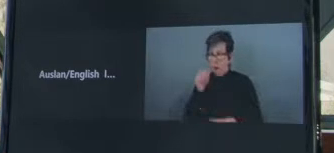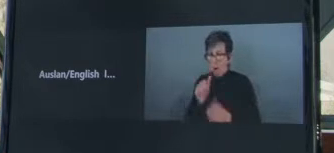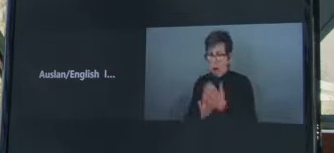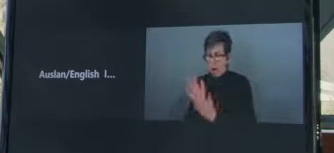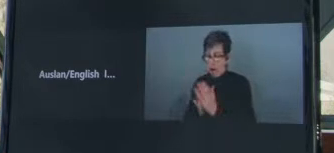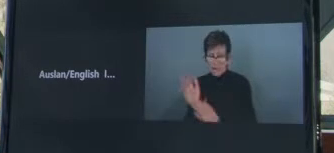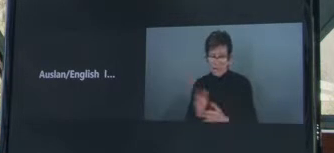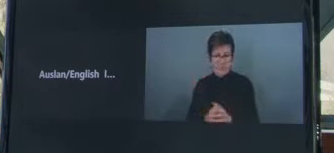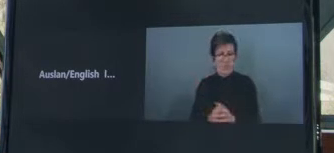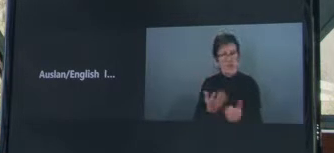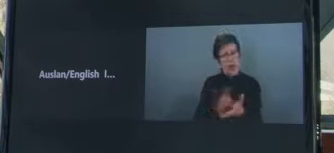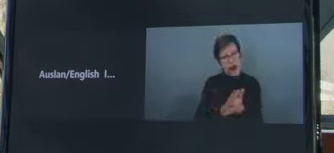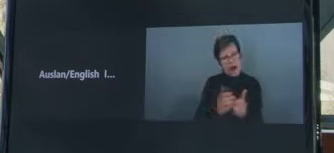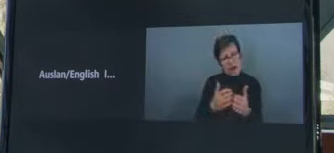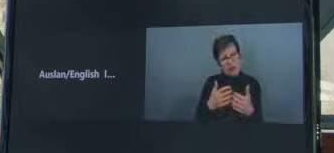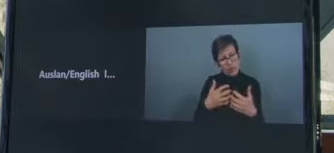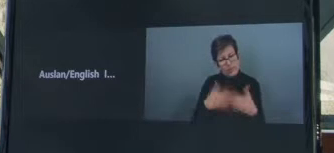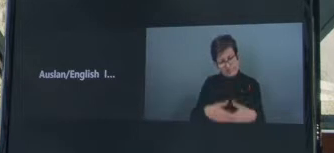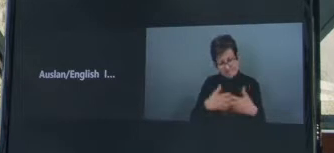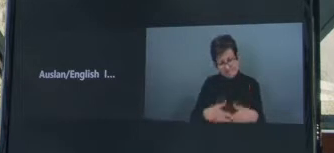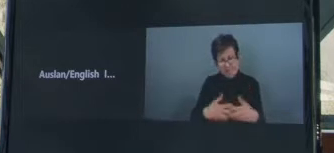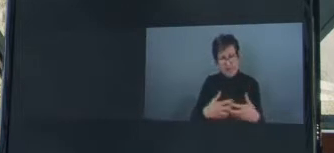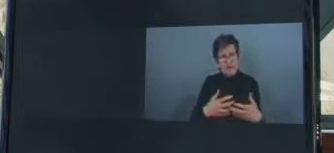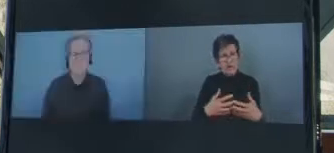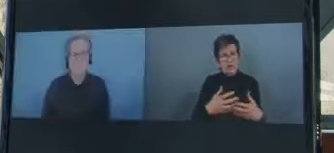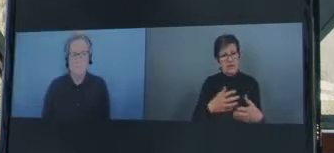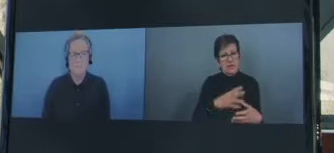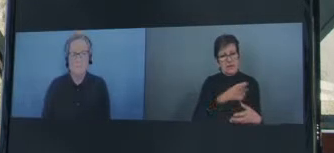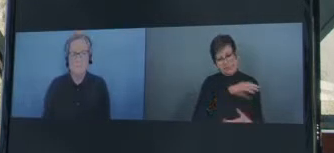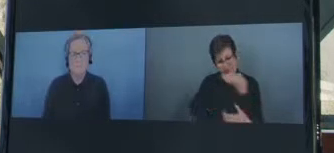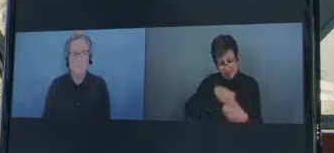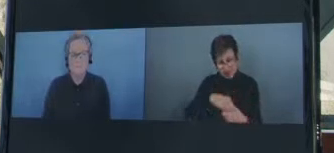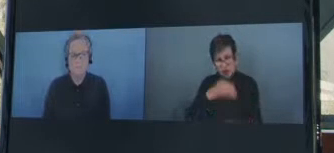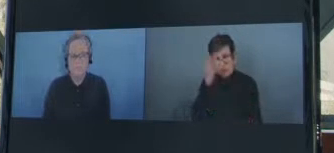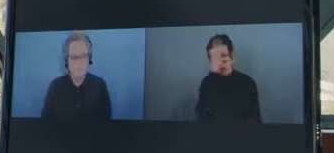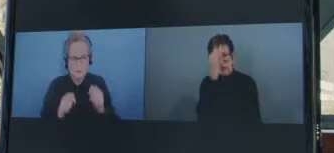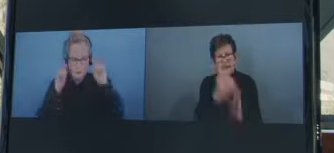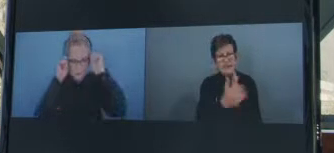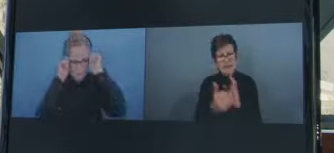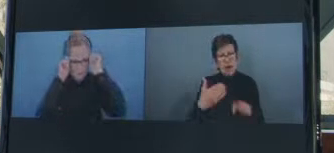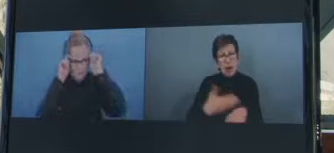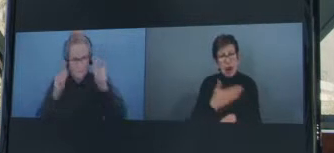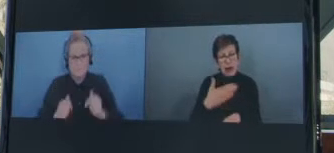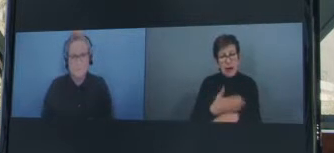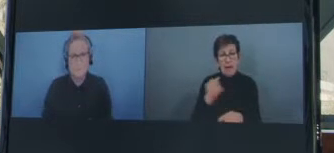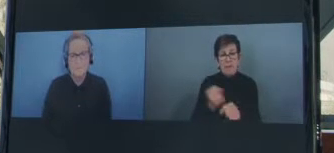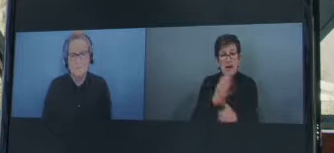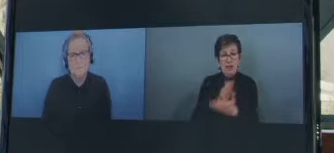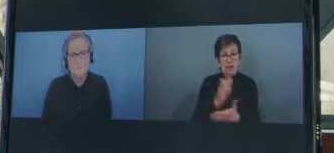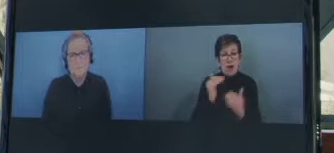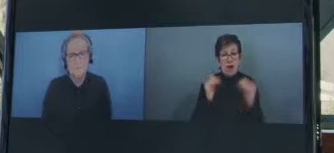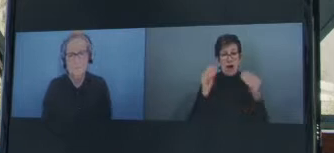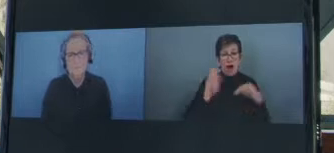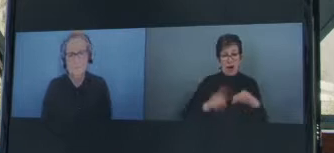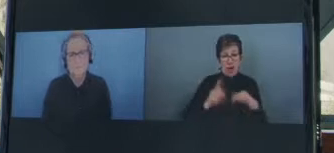vital form of green-skilled labor in terms of ensuring the really good quality of the husk to produce building